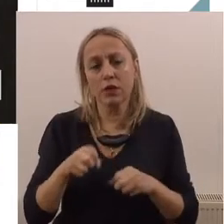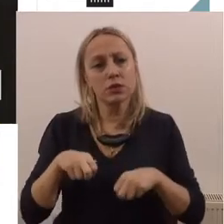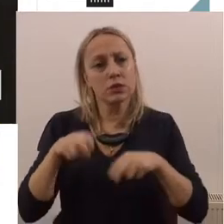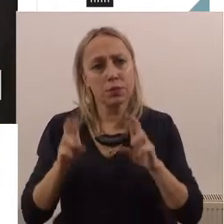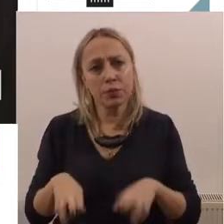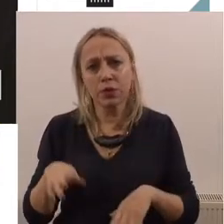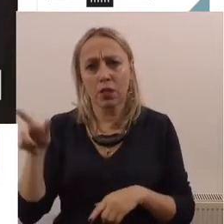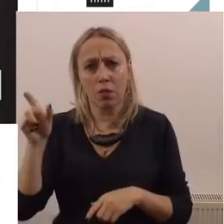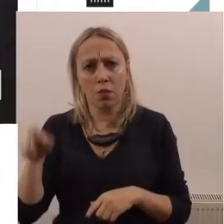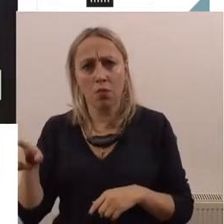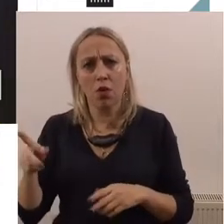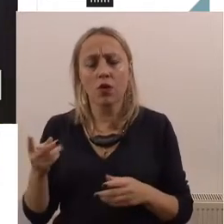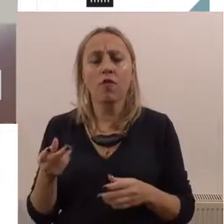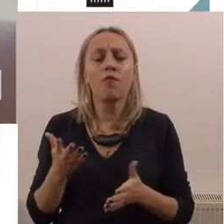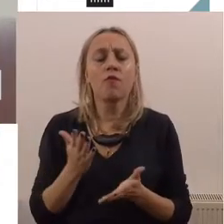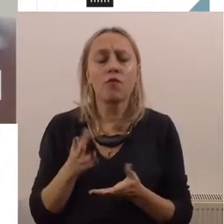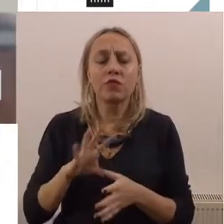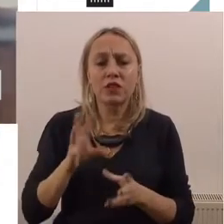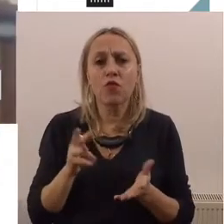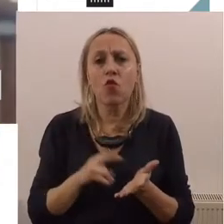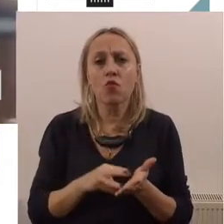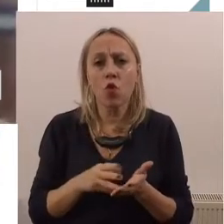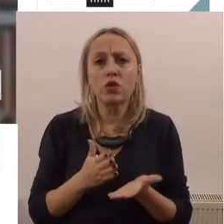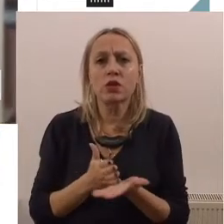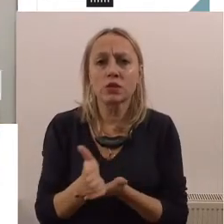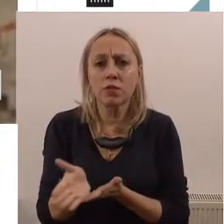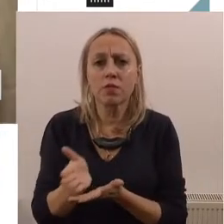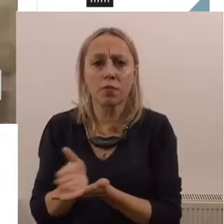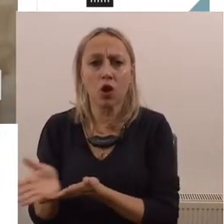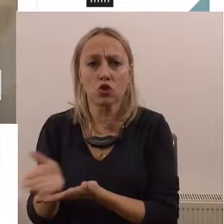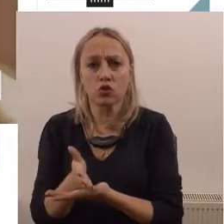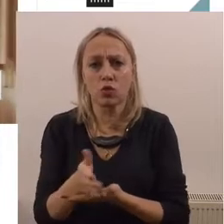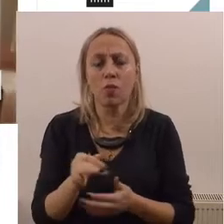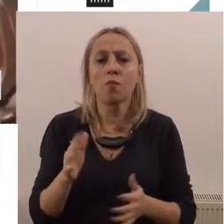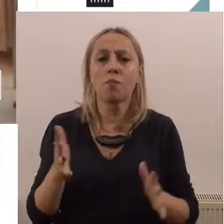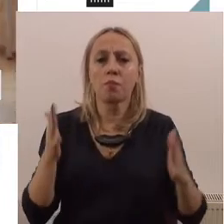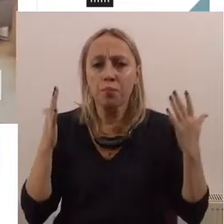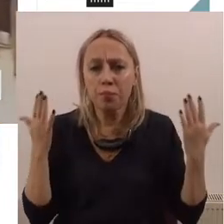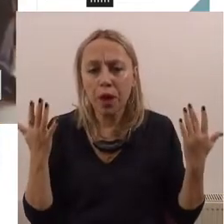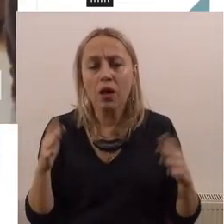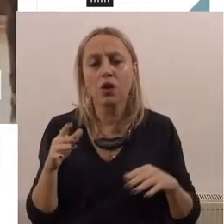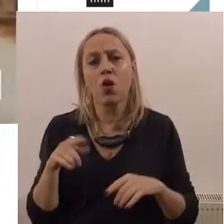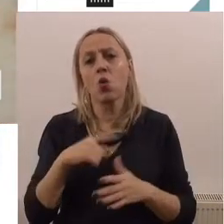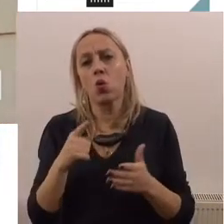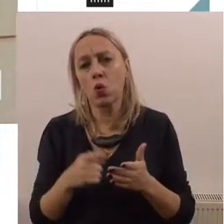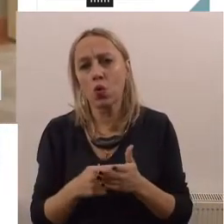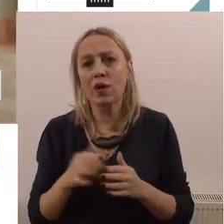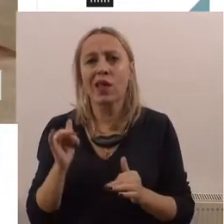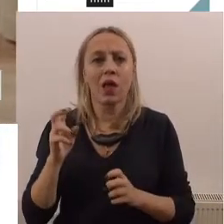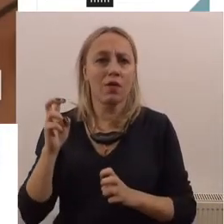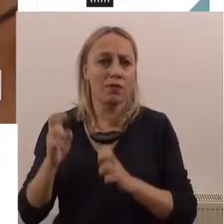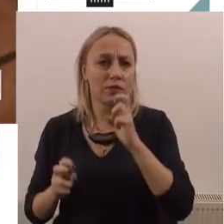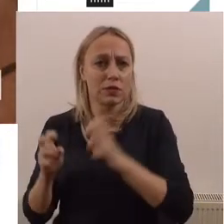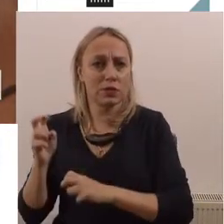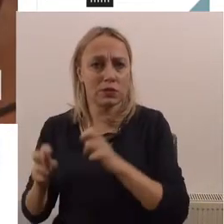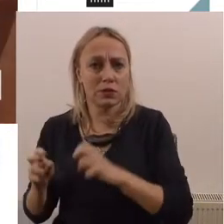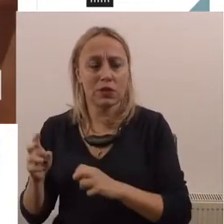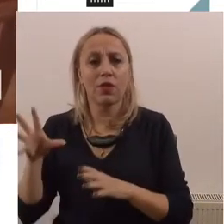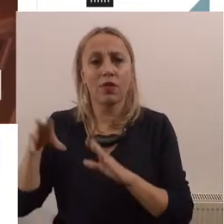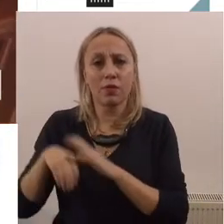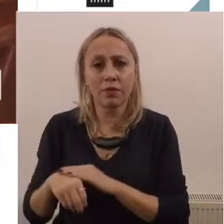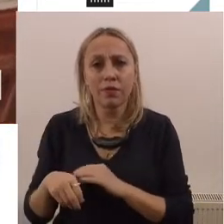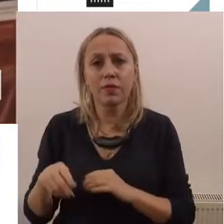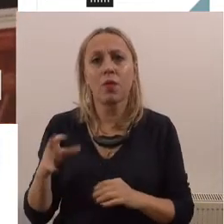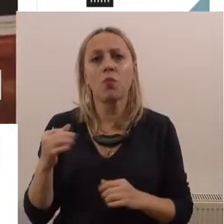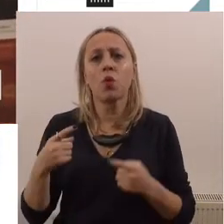workers developed 8 inclusive tours around the park, the town, and the production facilities, as